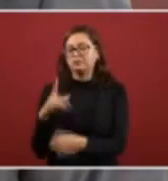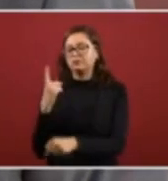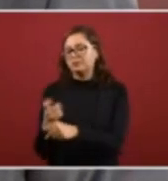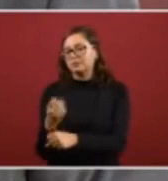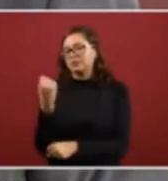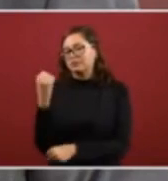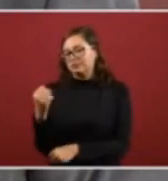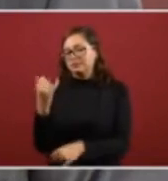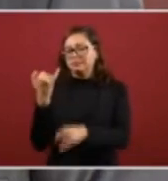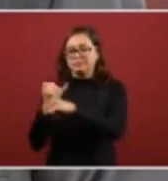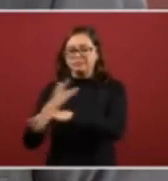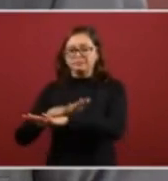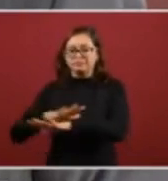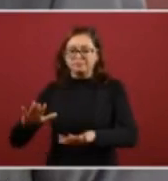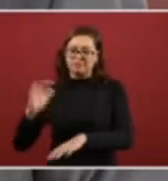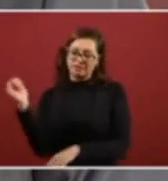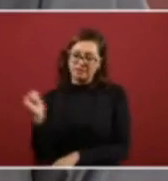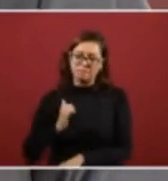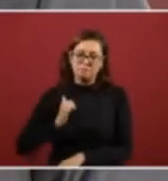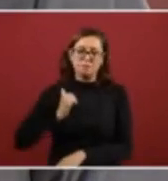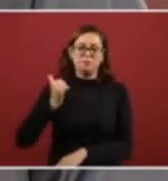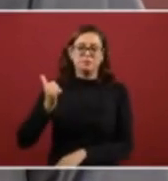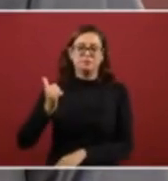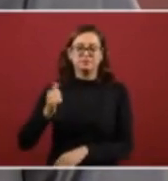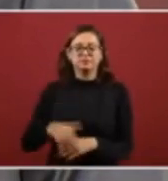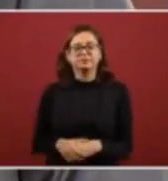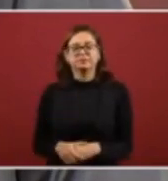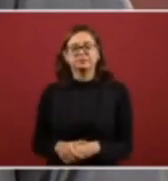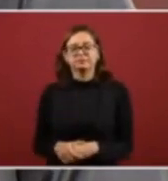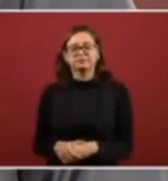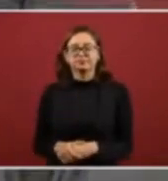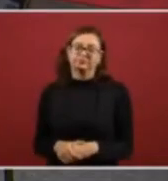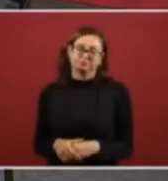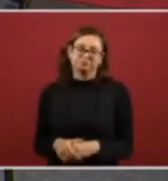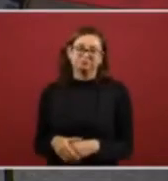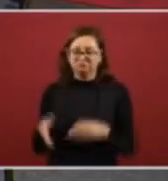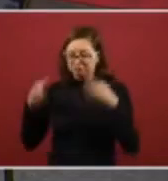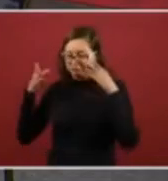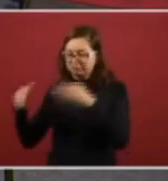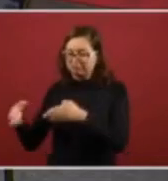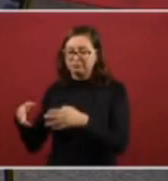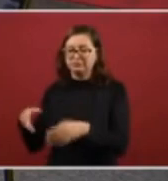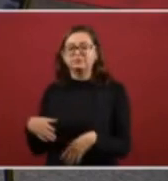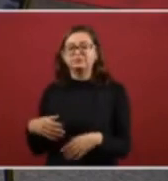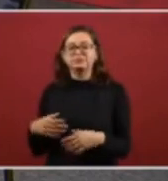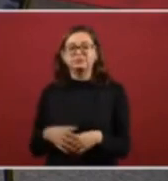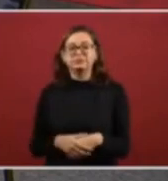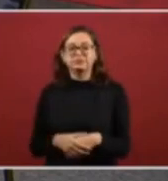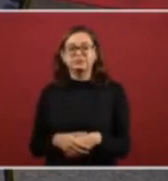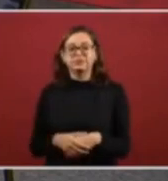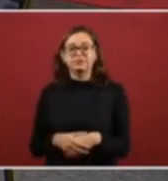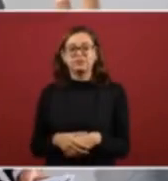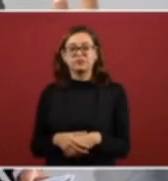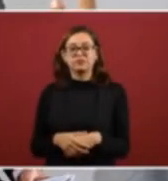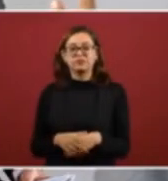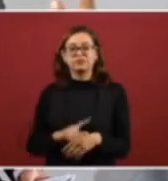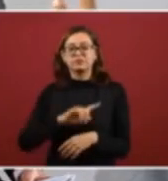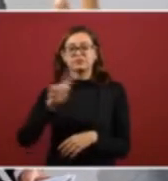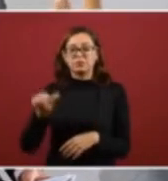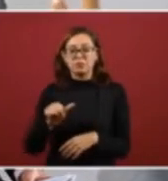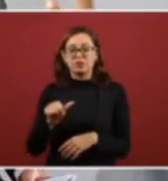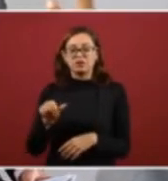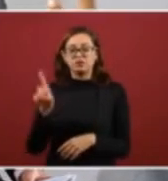be informing you on the first, and so I'm going to take advantage of that, and I will be there. And I'll see you guys on